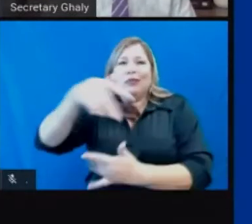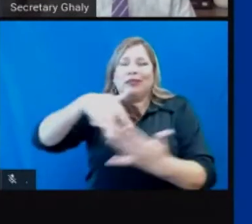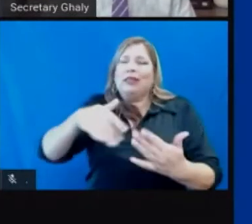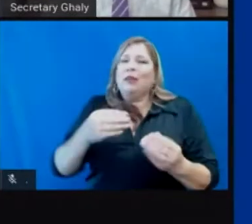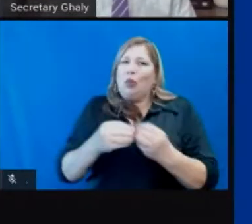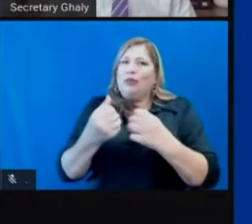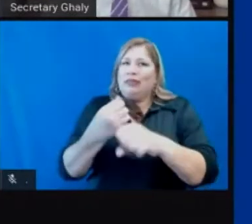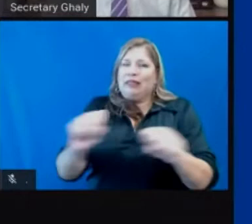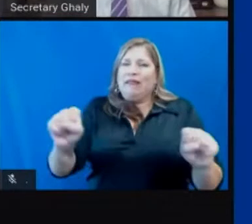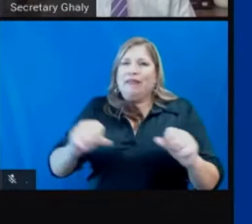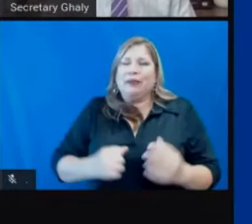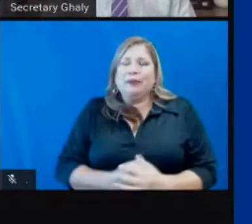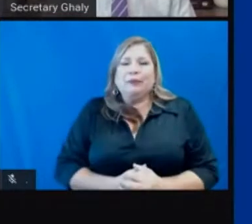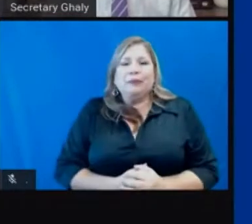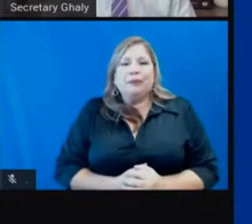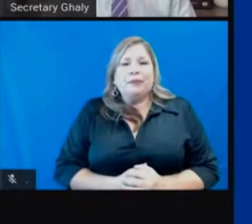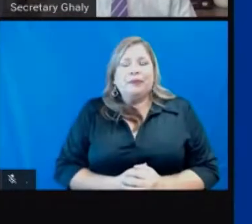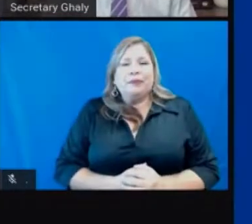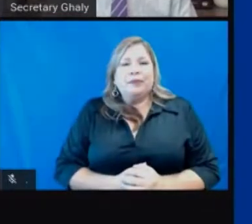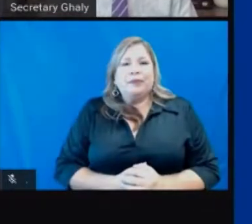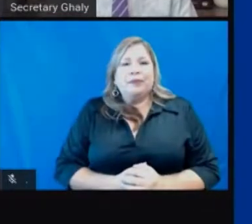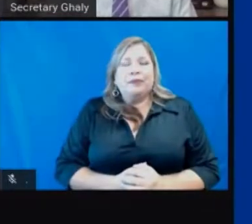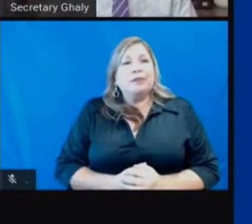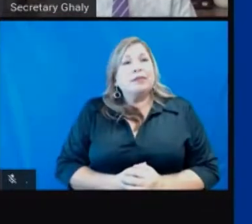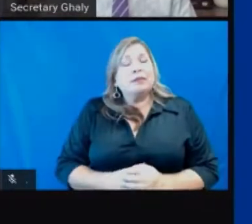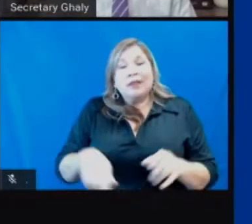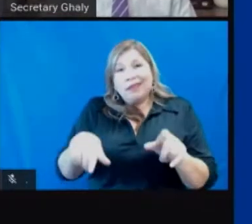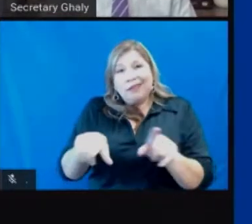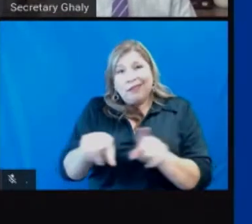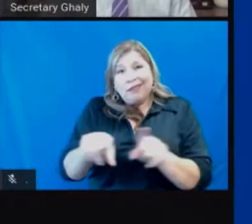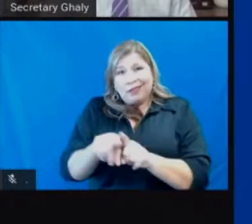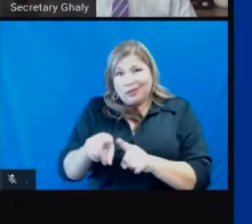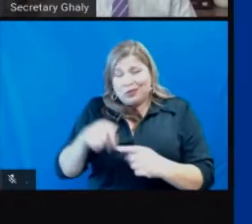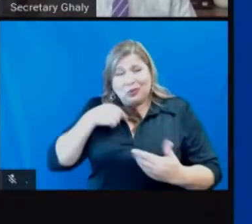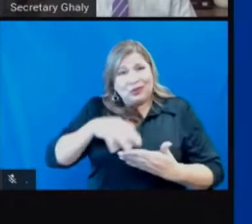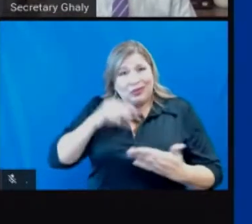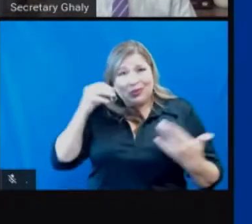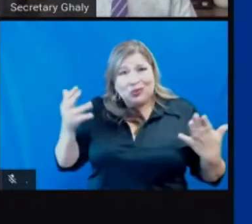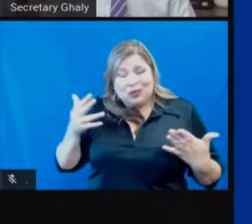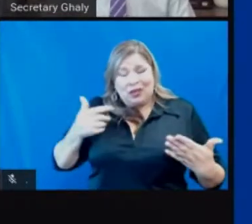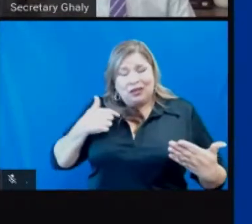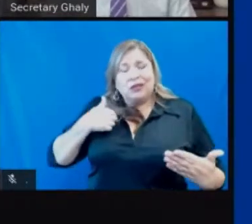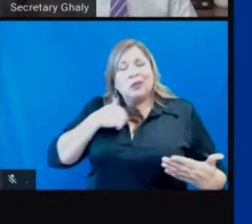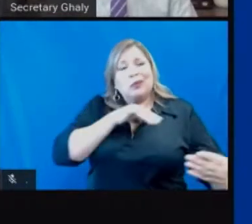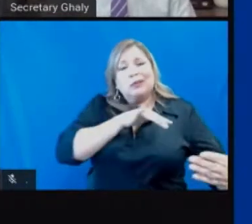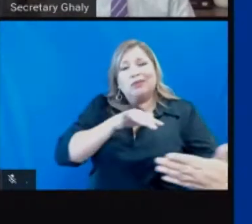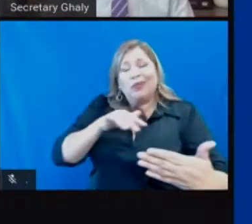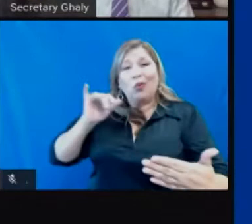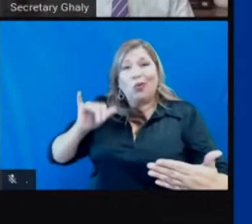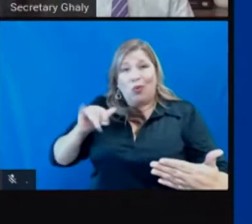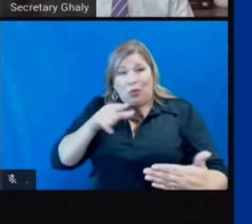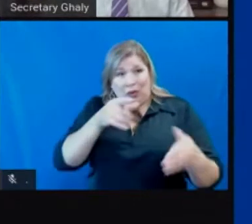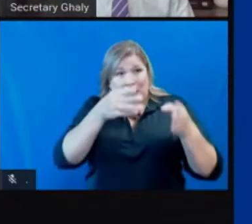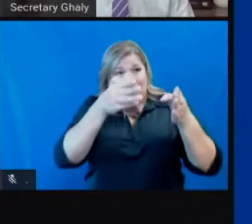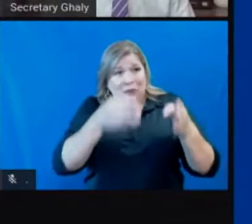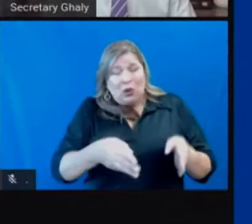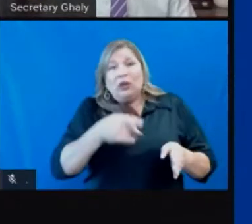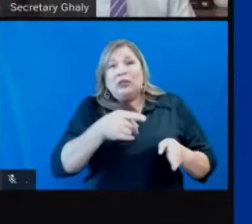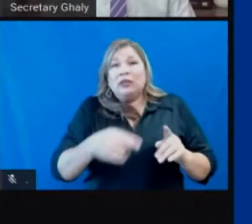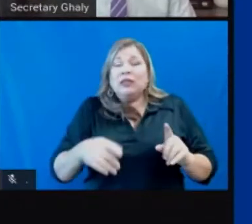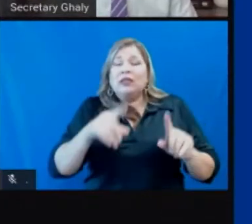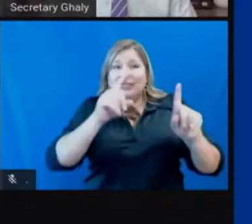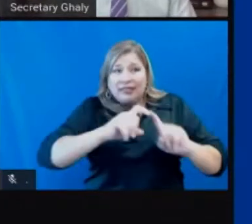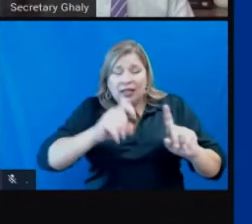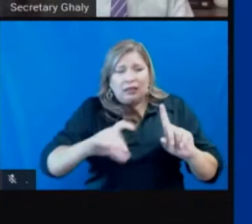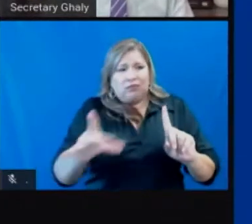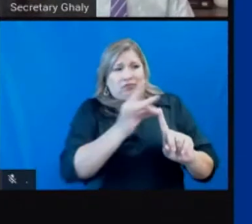that even those who do not have symptoms and look perfectly well are spreading the virus. You've heard about asymptomatic spread.